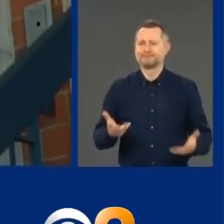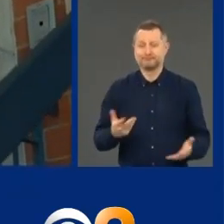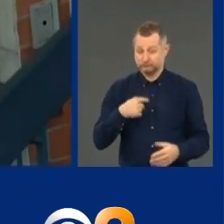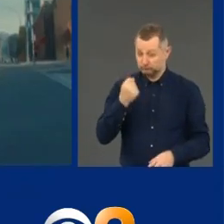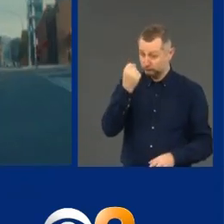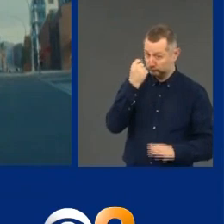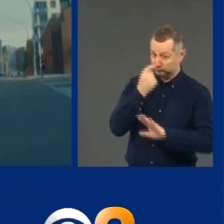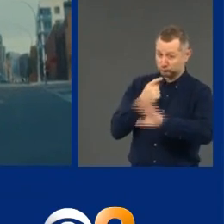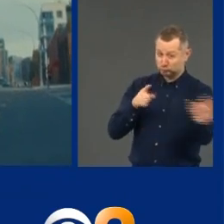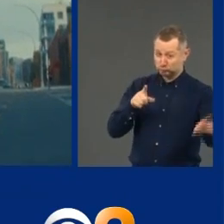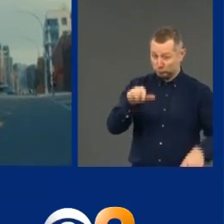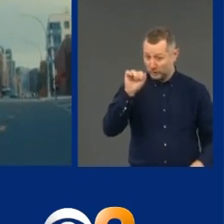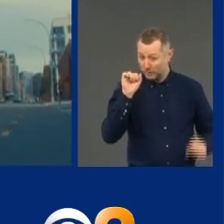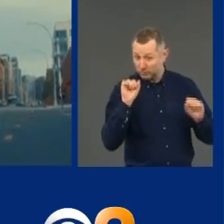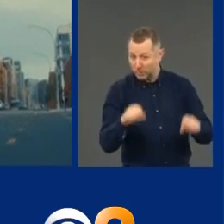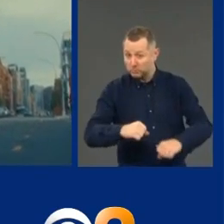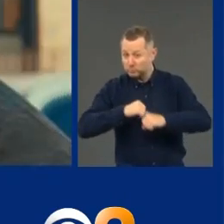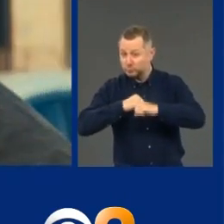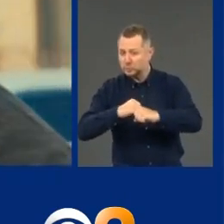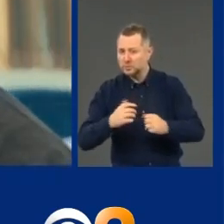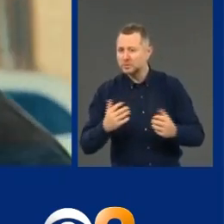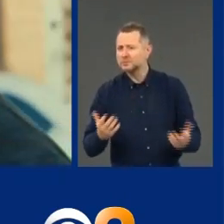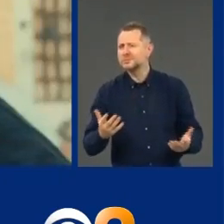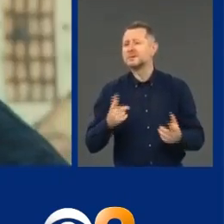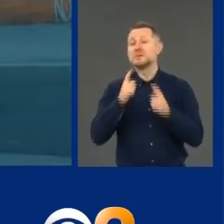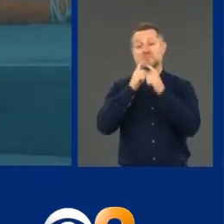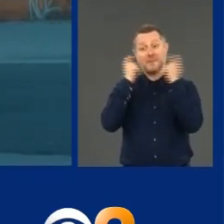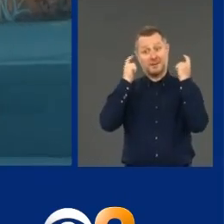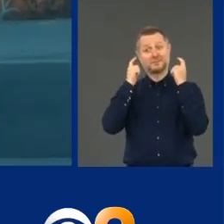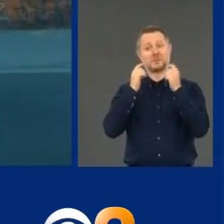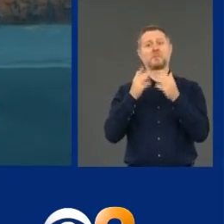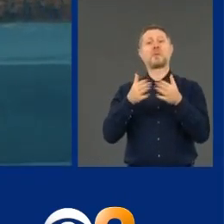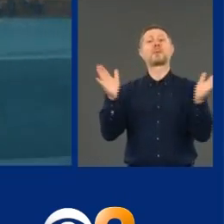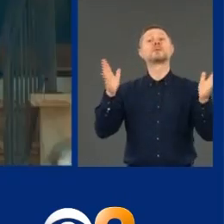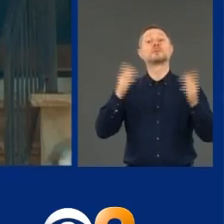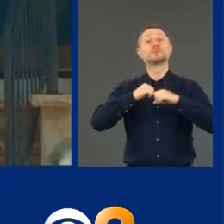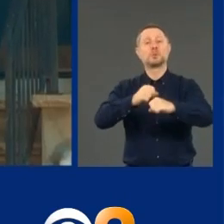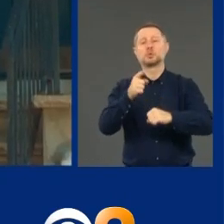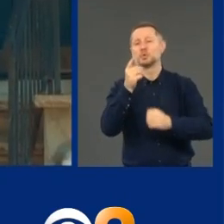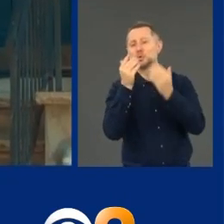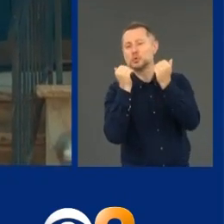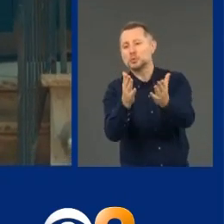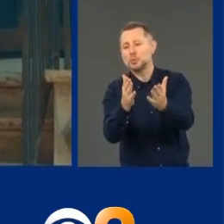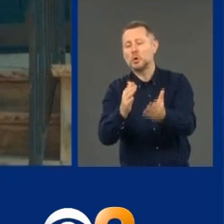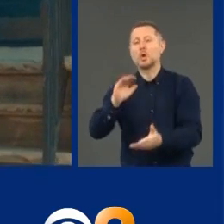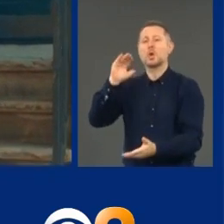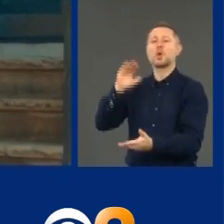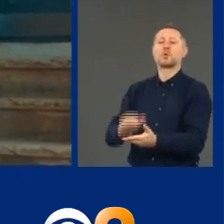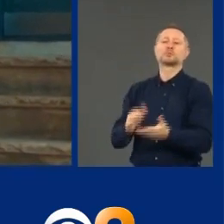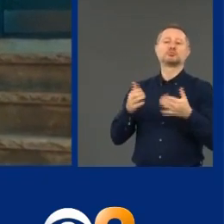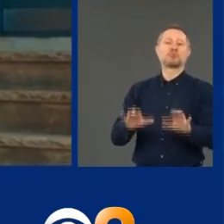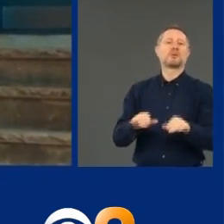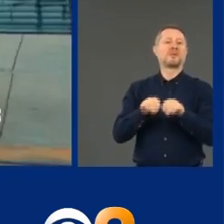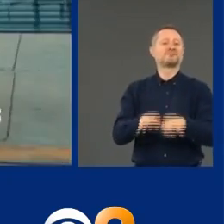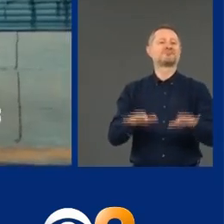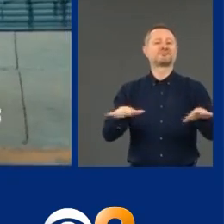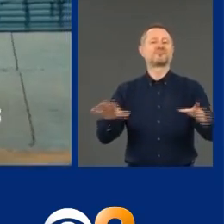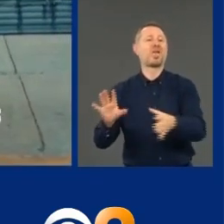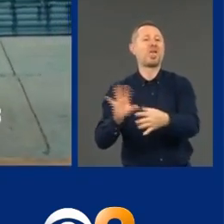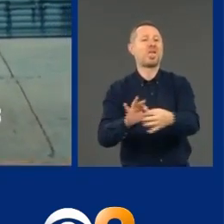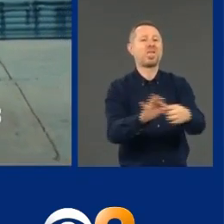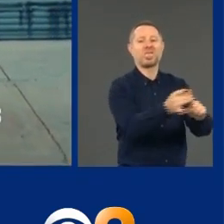something we can do to fight against it. Wearing a mask in public protects you and dramatically lowers the chances of COVID-19 infecting others.